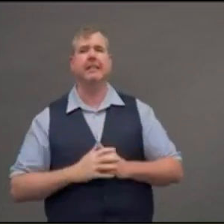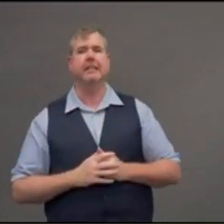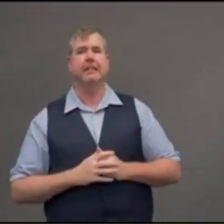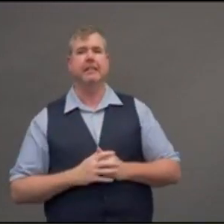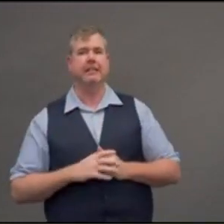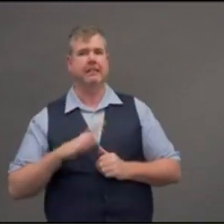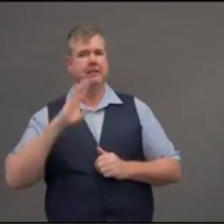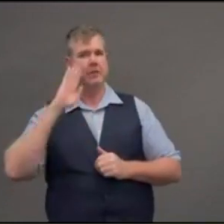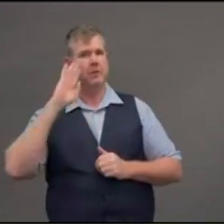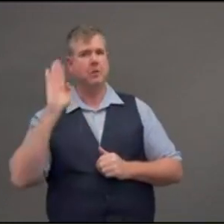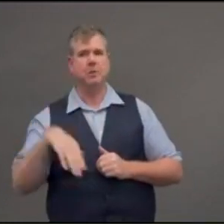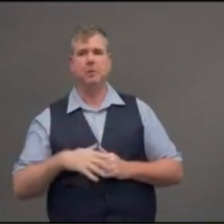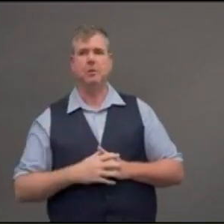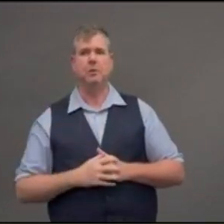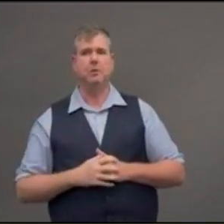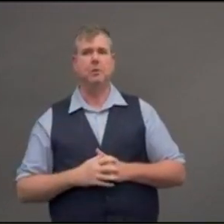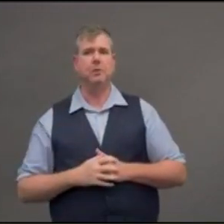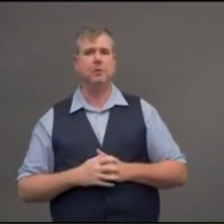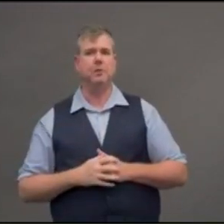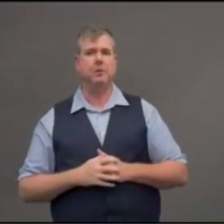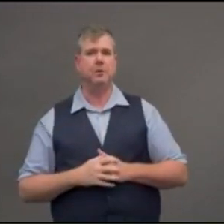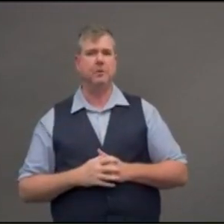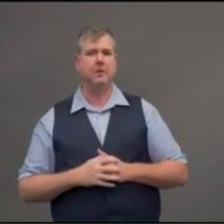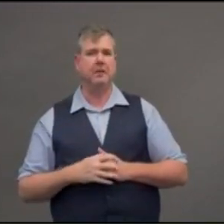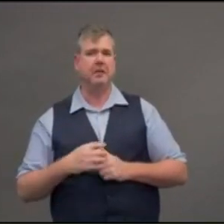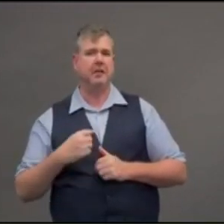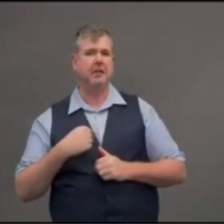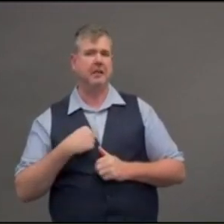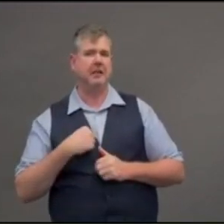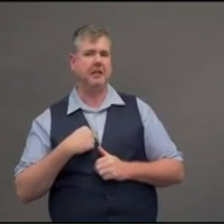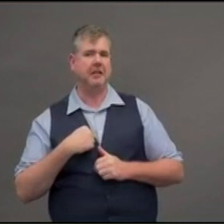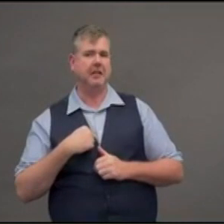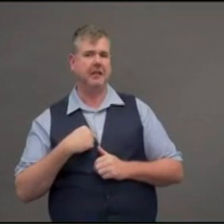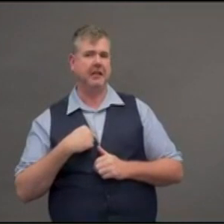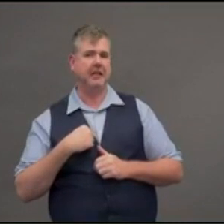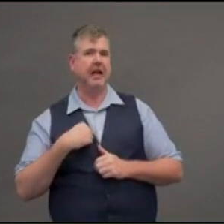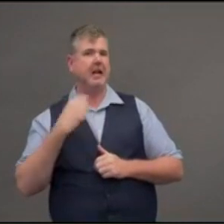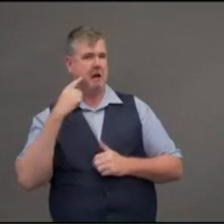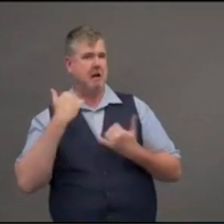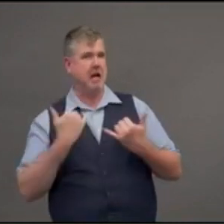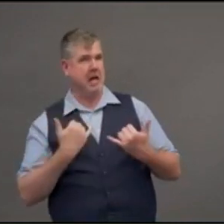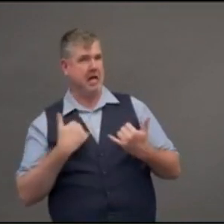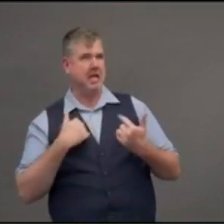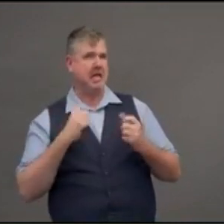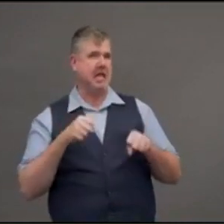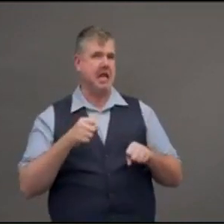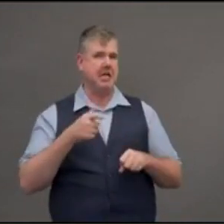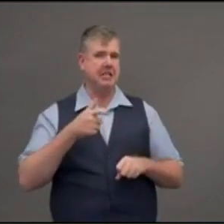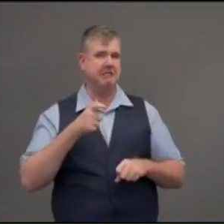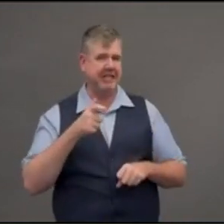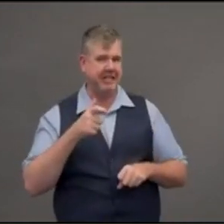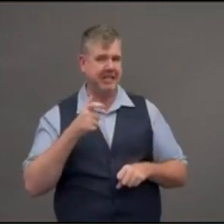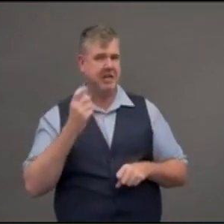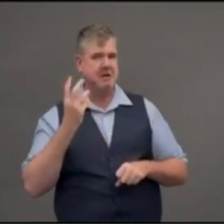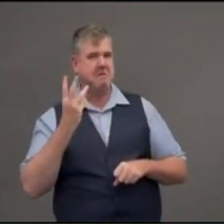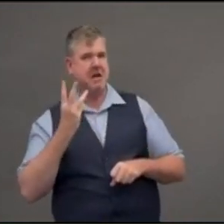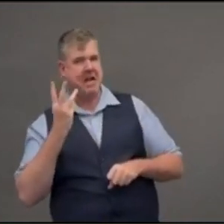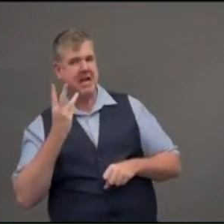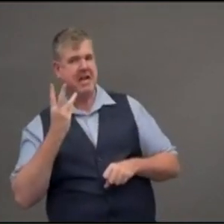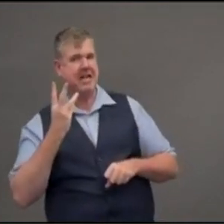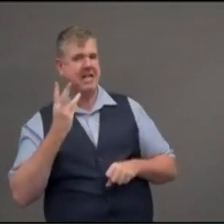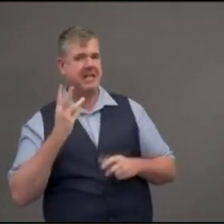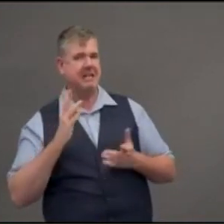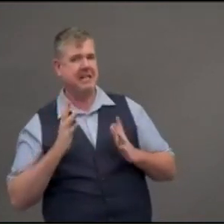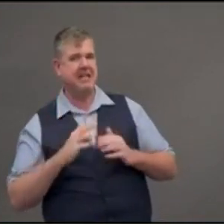know I'm of age, so sometimes we do some wine and we just gather. So I just miss all of that. So I think just seeing